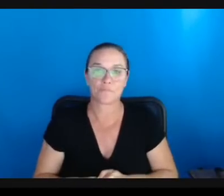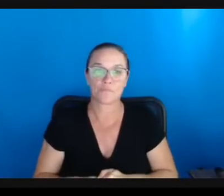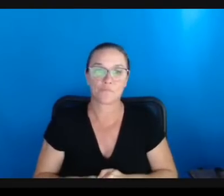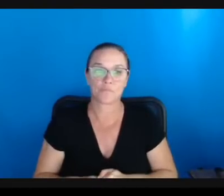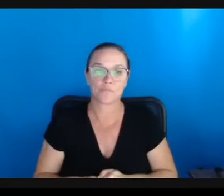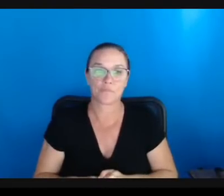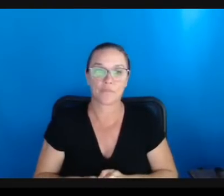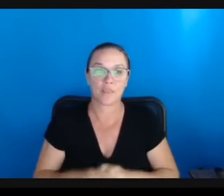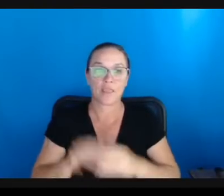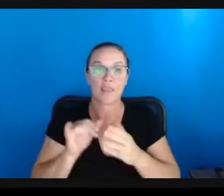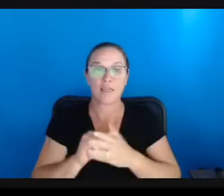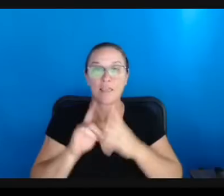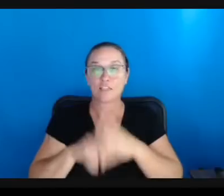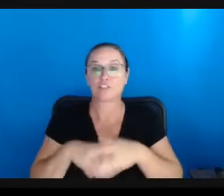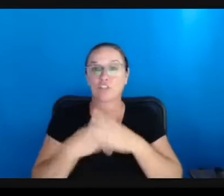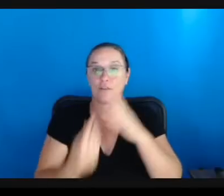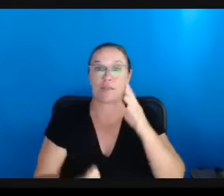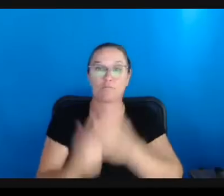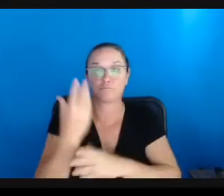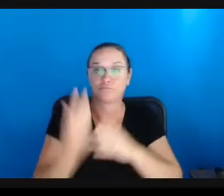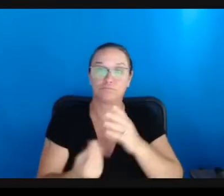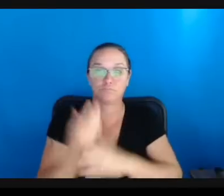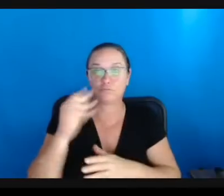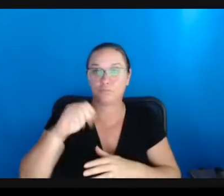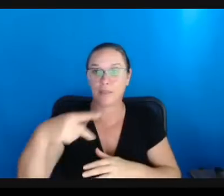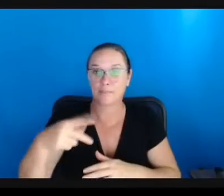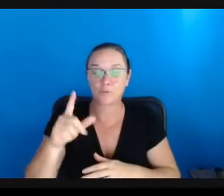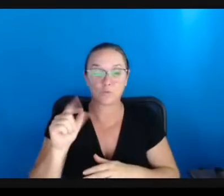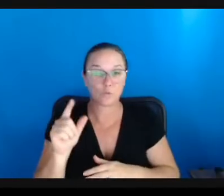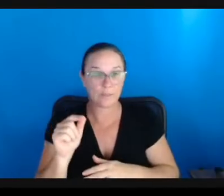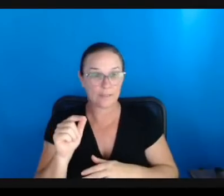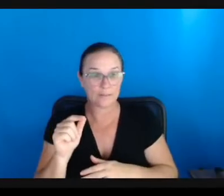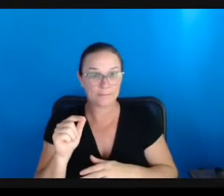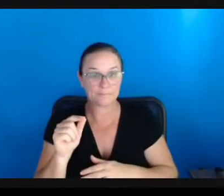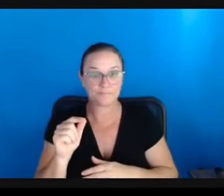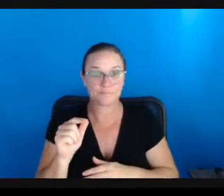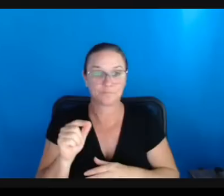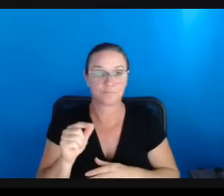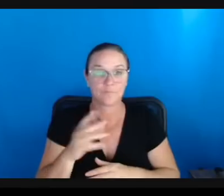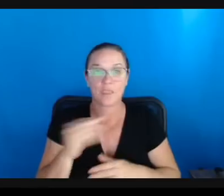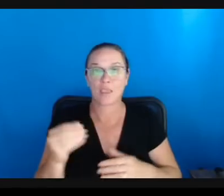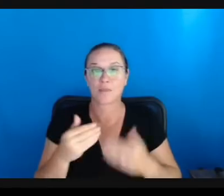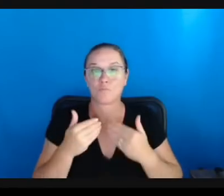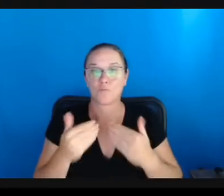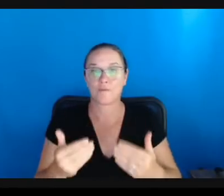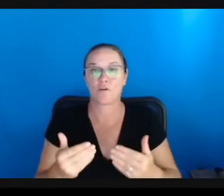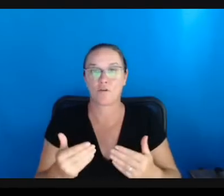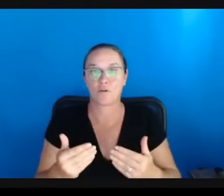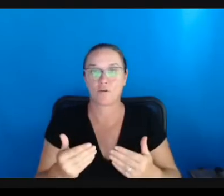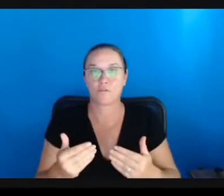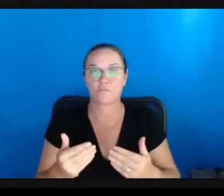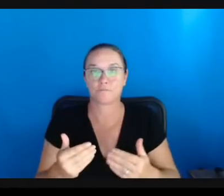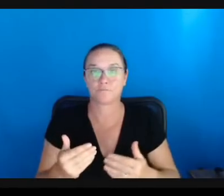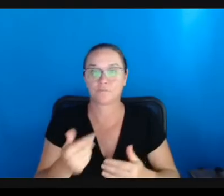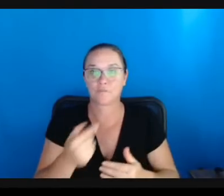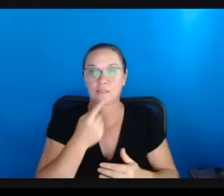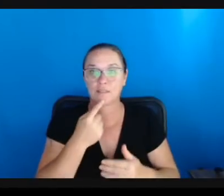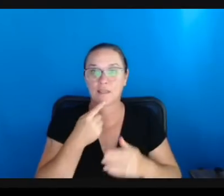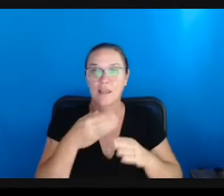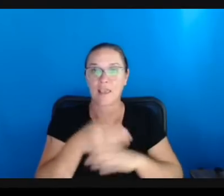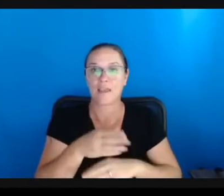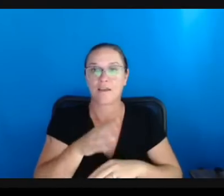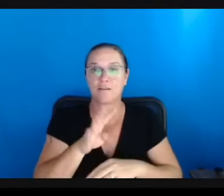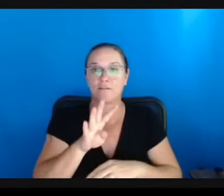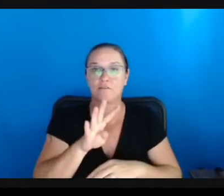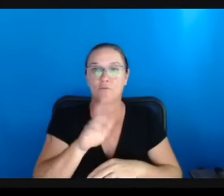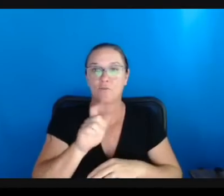onset of high fountaining in episode 20 there. And moving on, they note after 4.5 hours